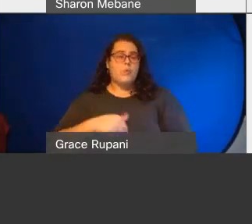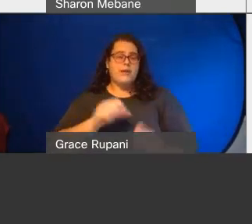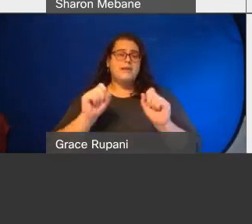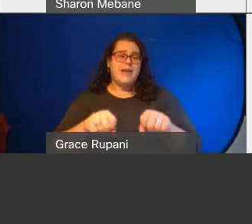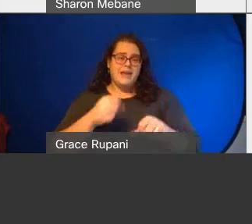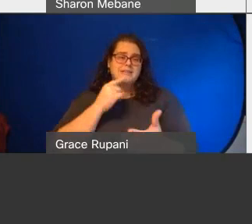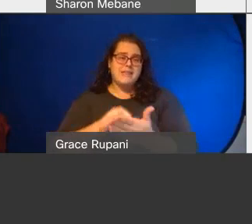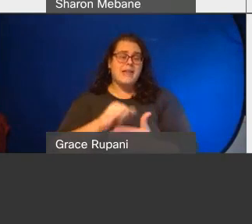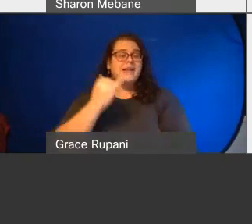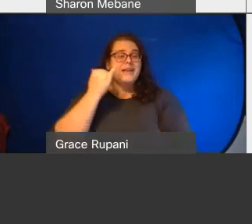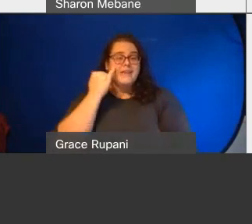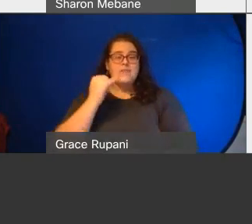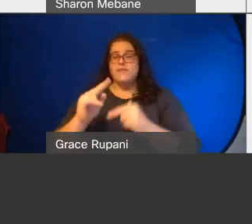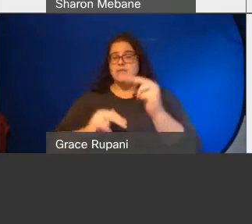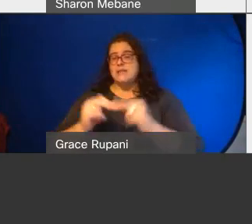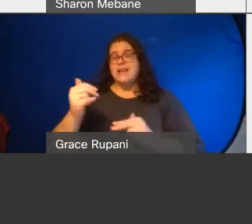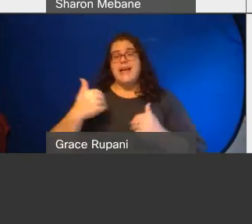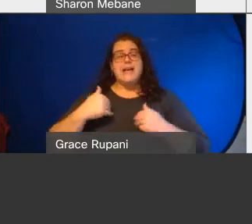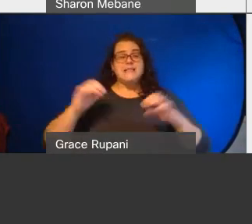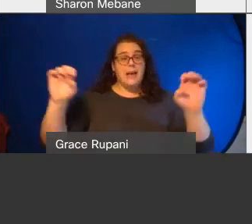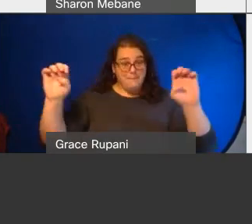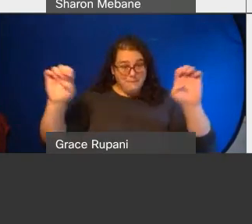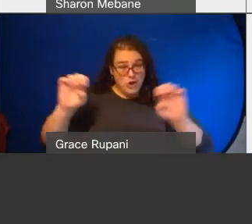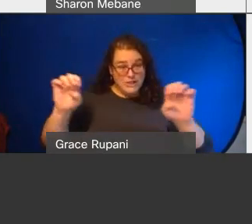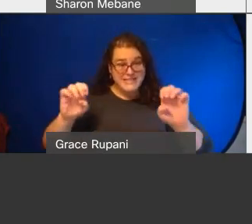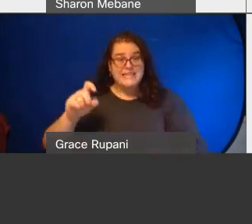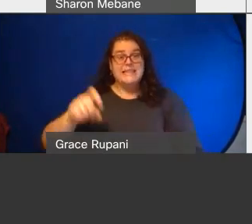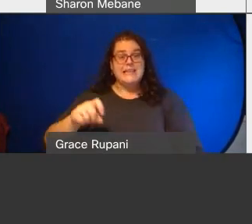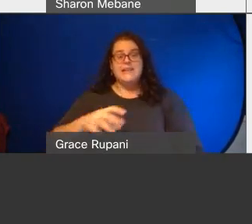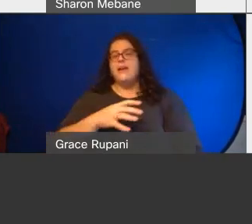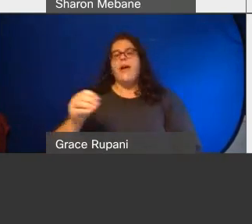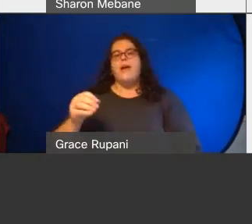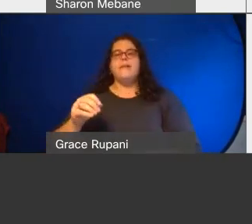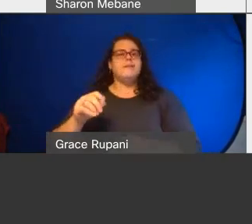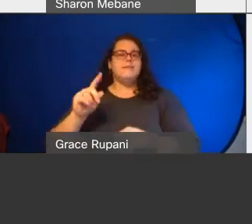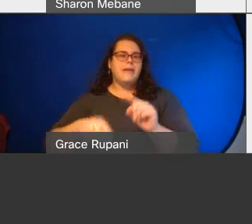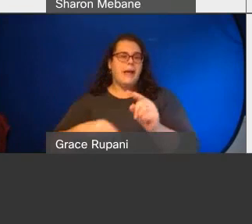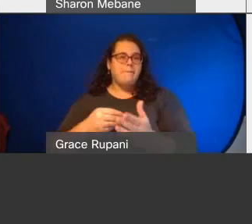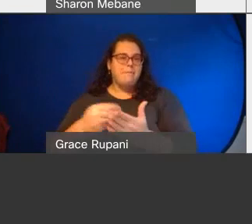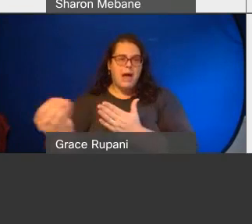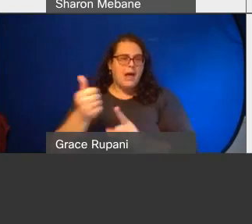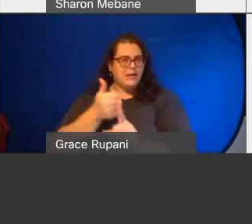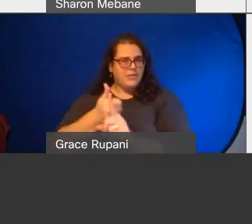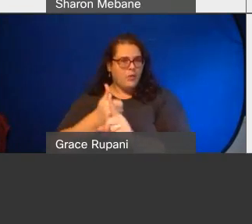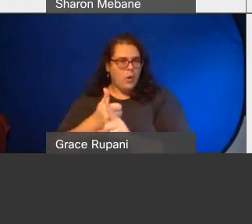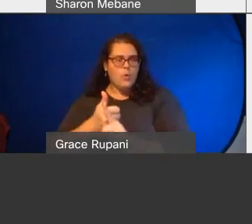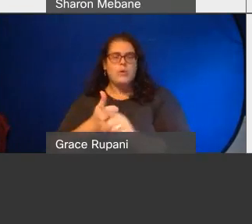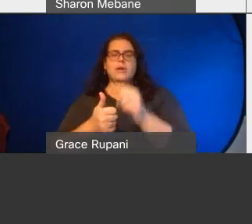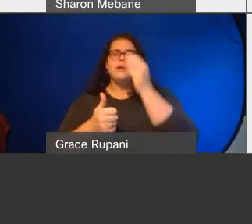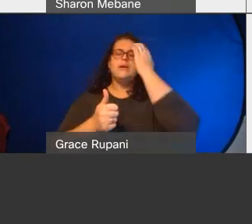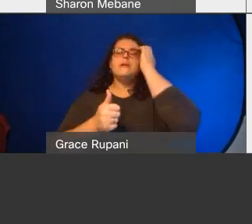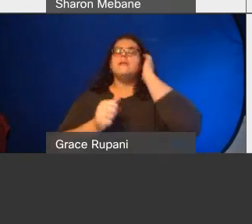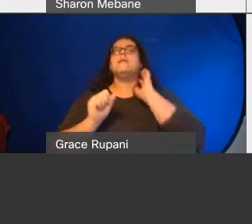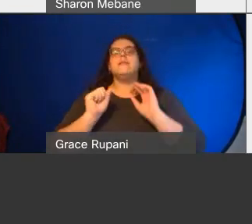a facility had an emergency need and they were not able to procure on their own, that they can reach